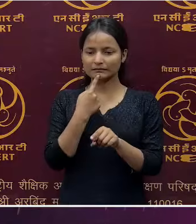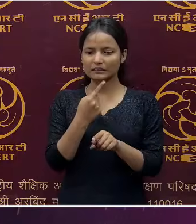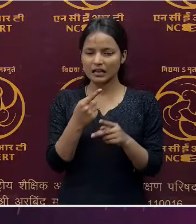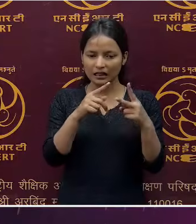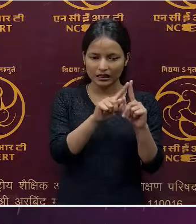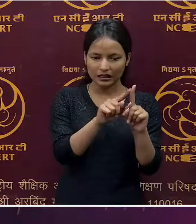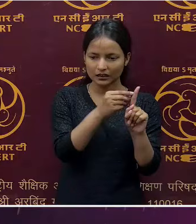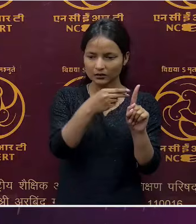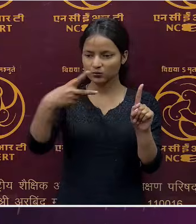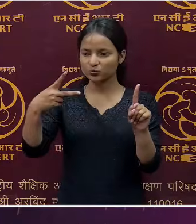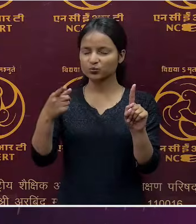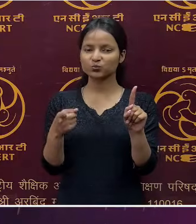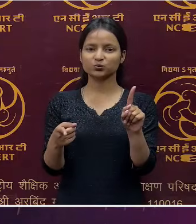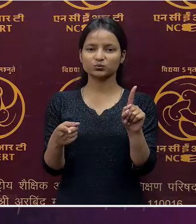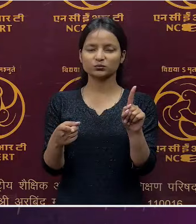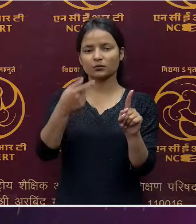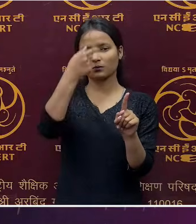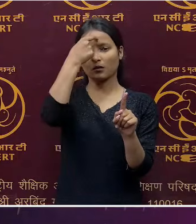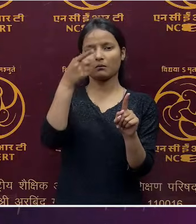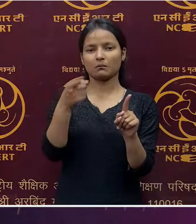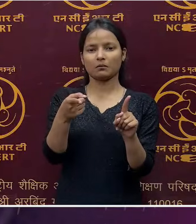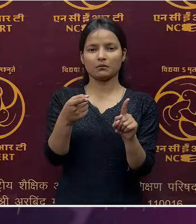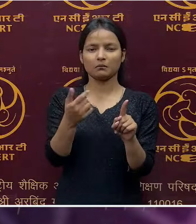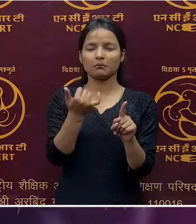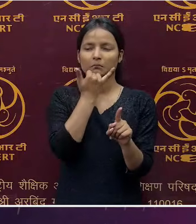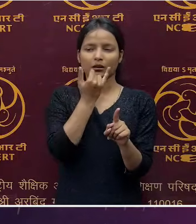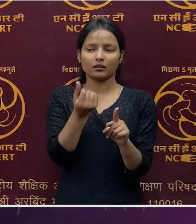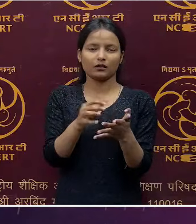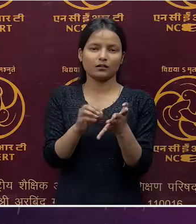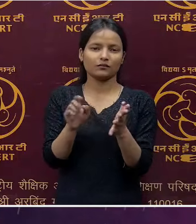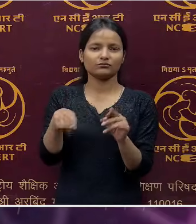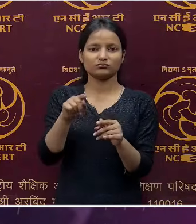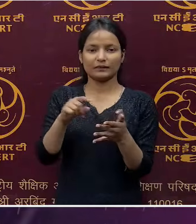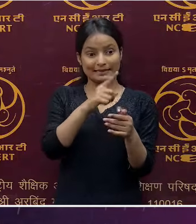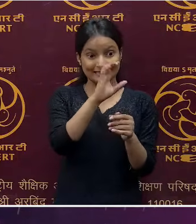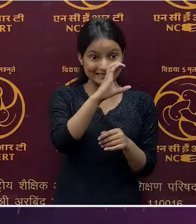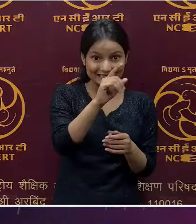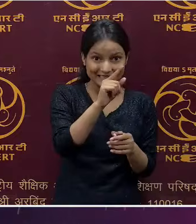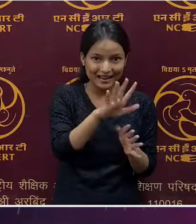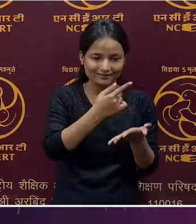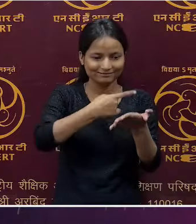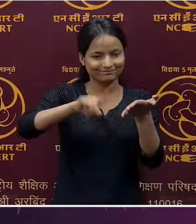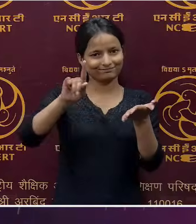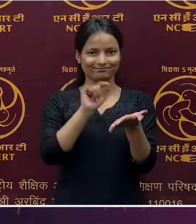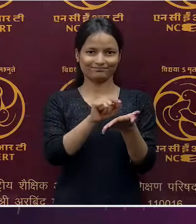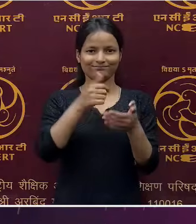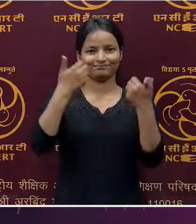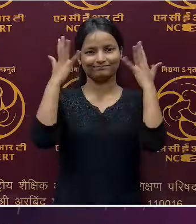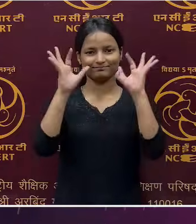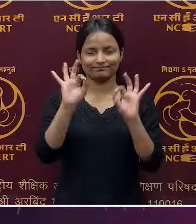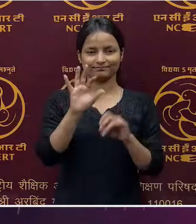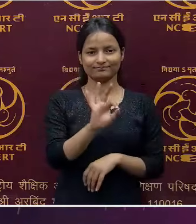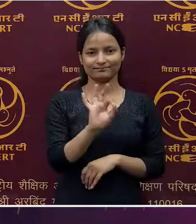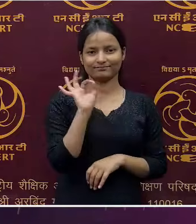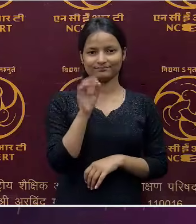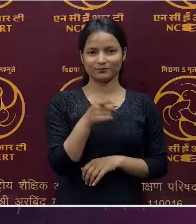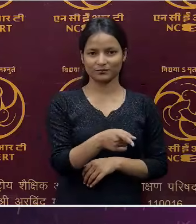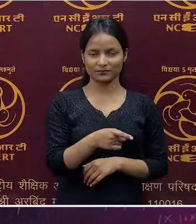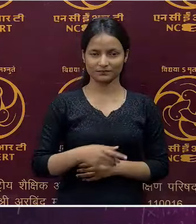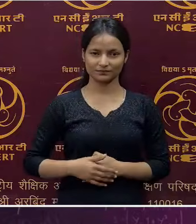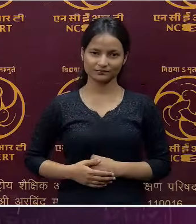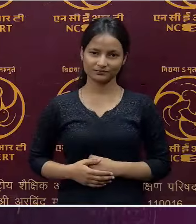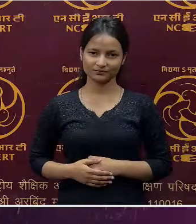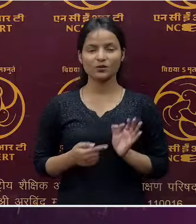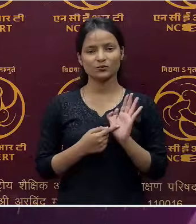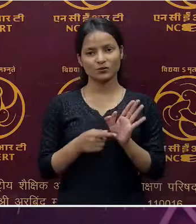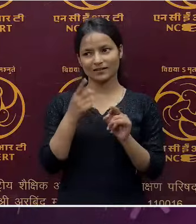Two elements. So C is the correct option. We have to click C, and it shows a prompt that it's a correct